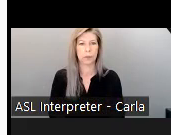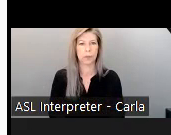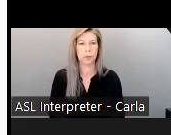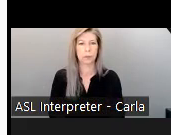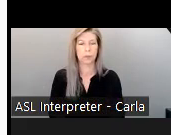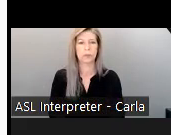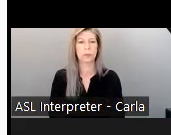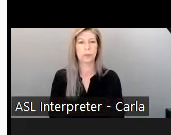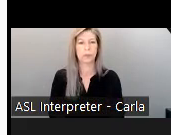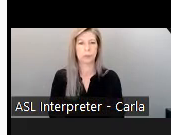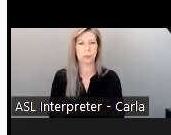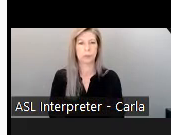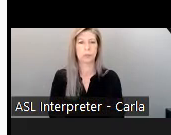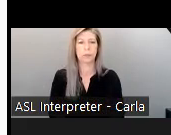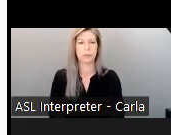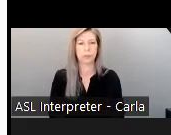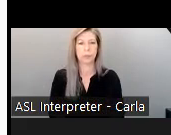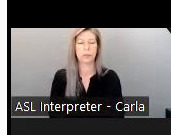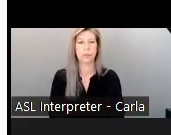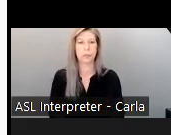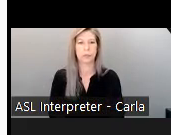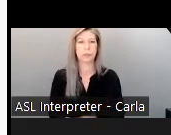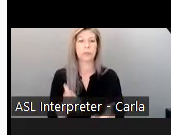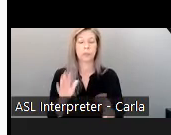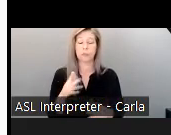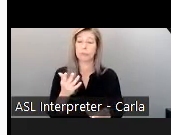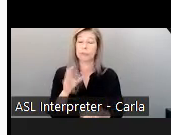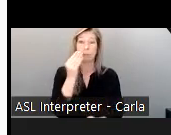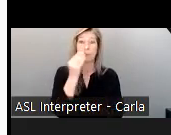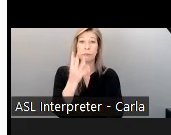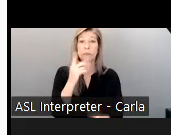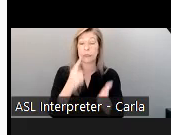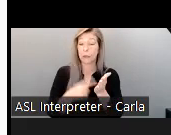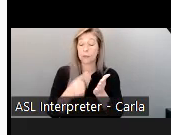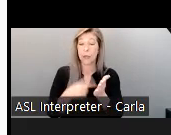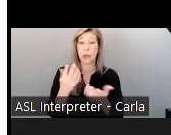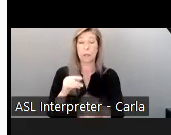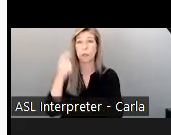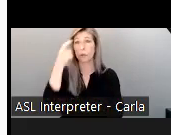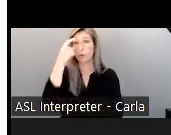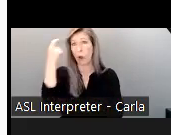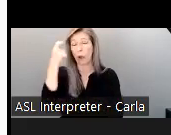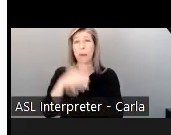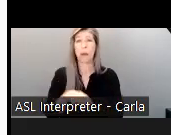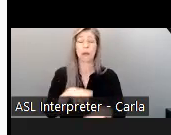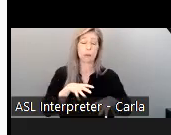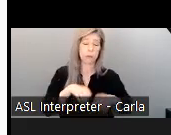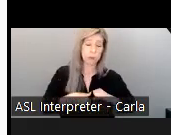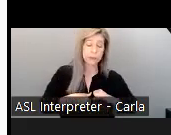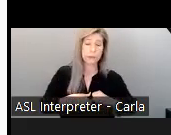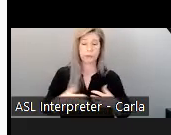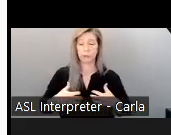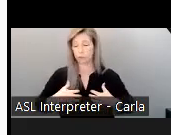Hold on. I feel sometimes the trauma and the grief and the rage and the